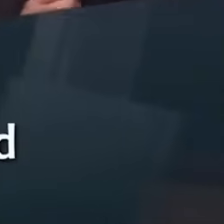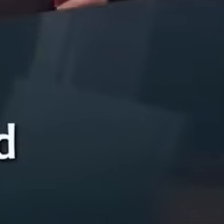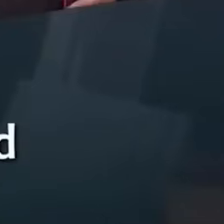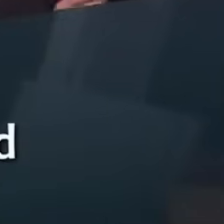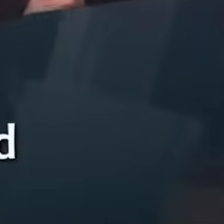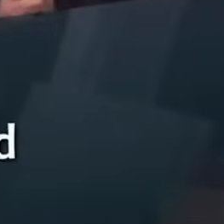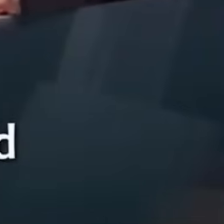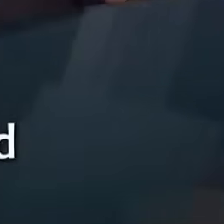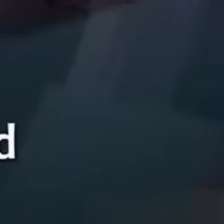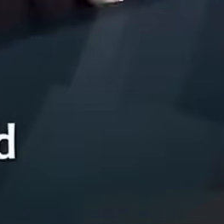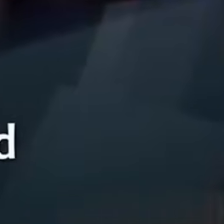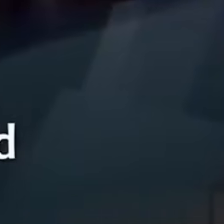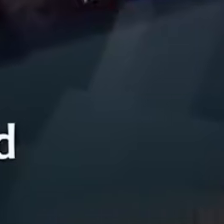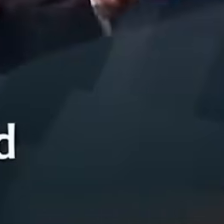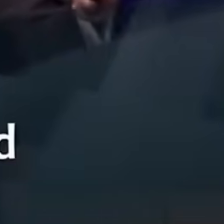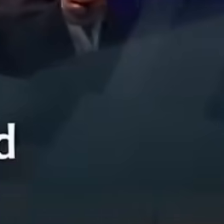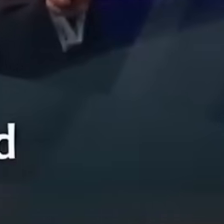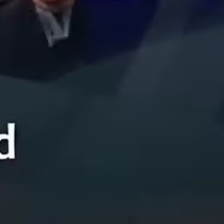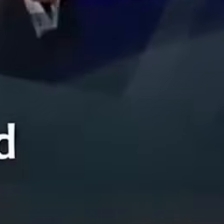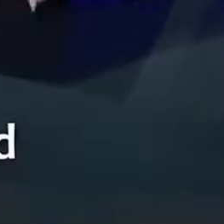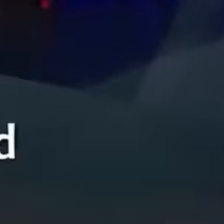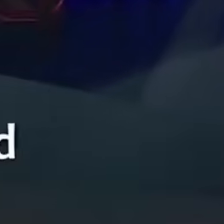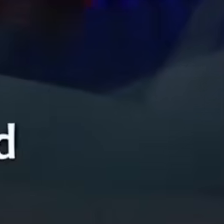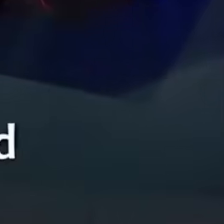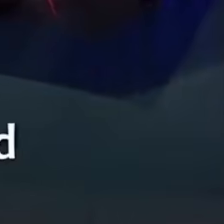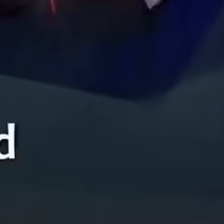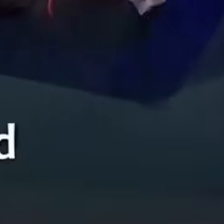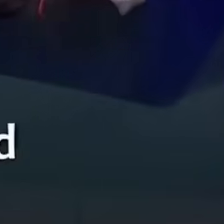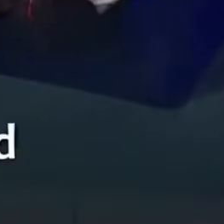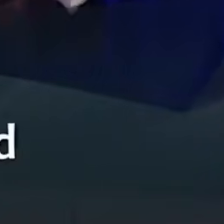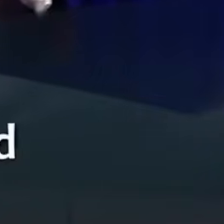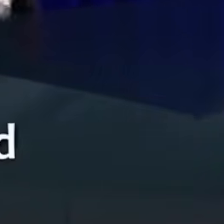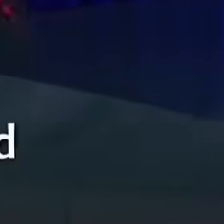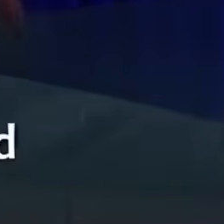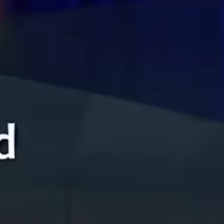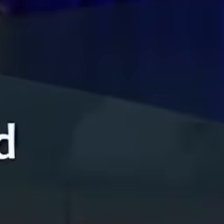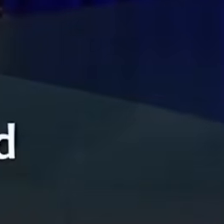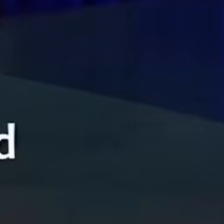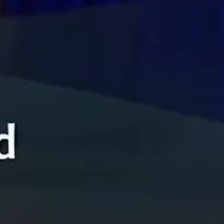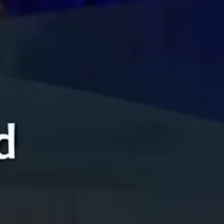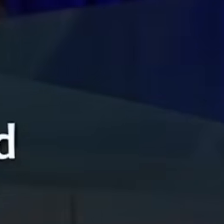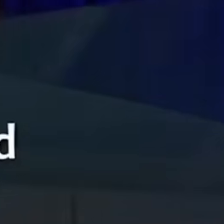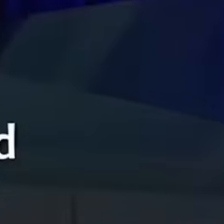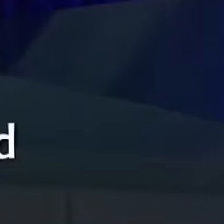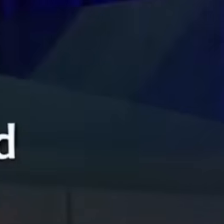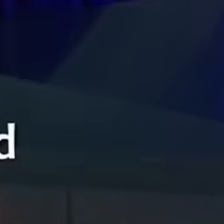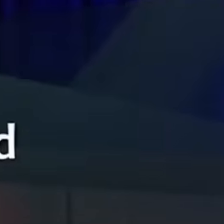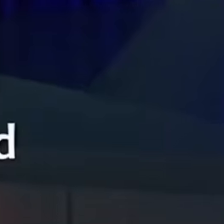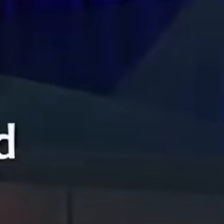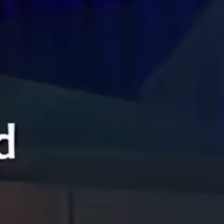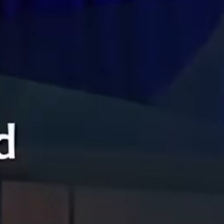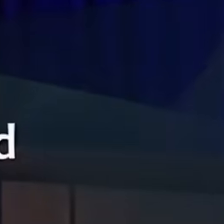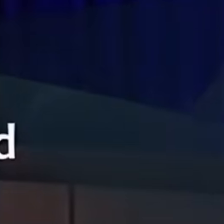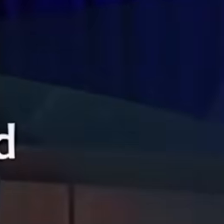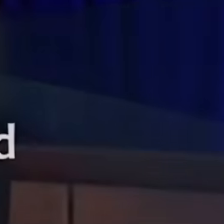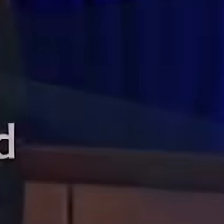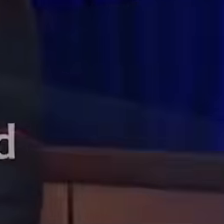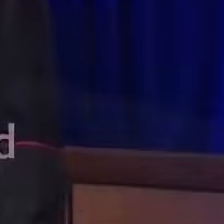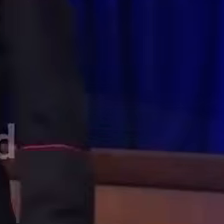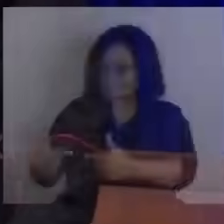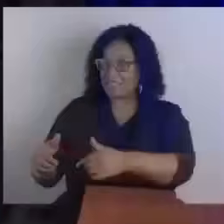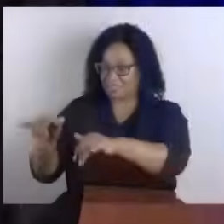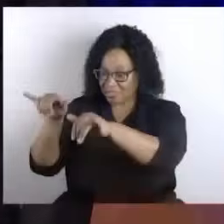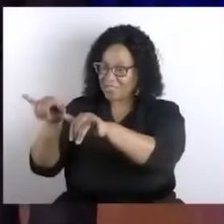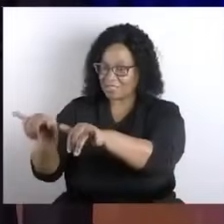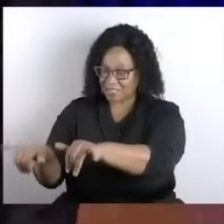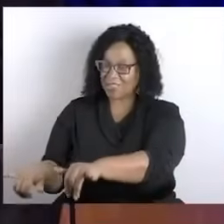season, this is what Jeremiah says, God says. He says, listen here, I want you to build houses and settle down. You ain't going away anytime soon. This